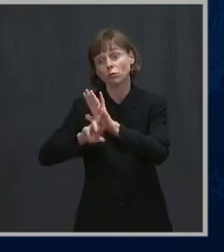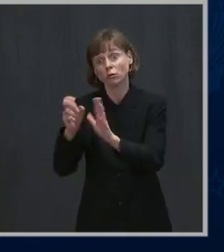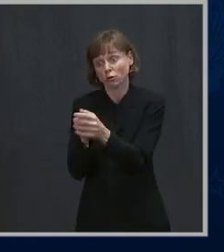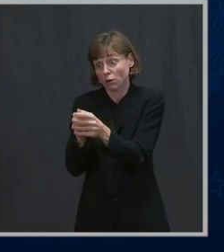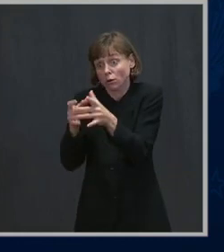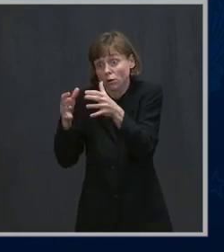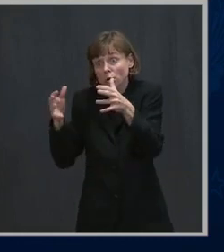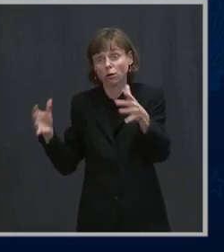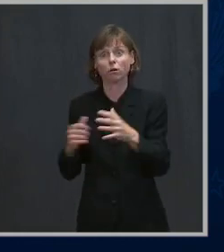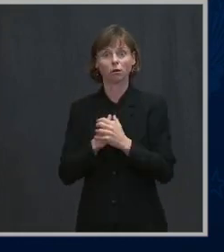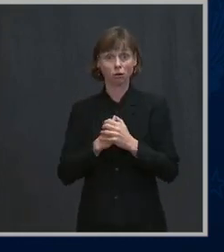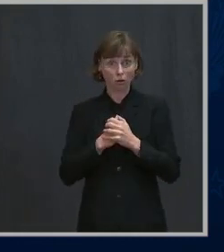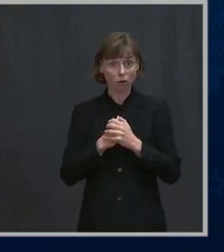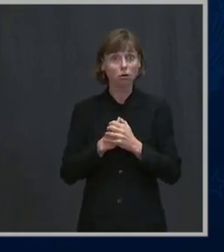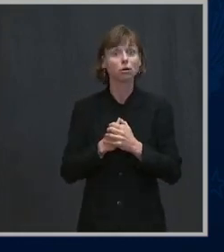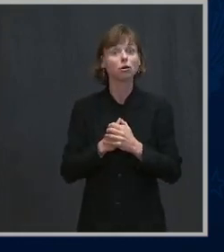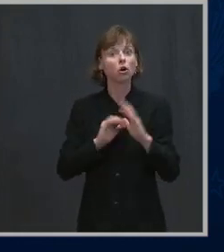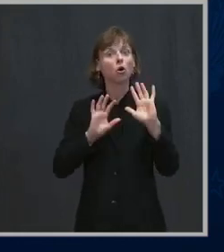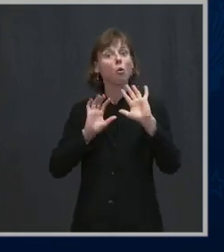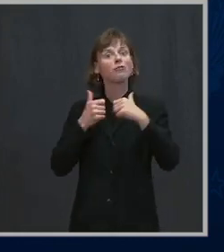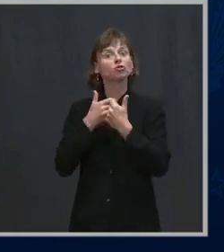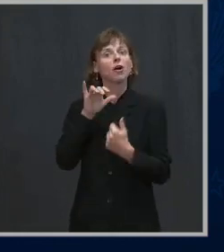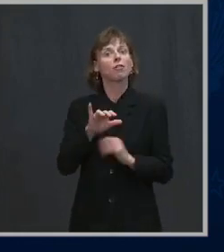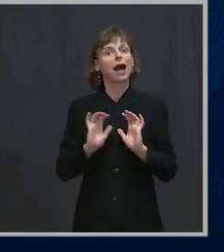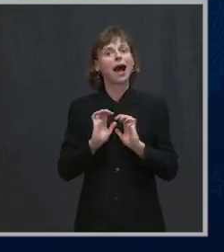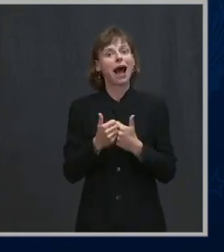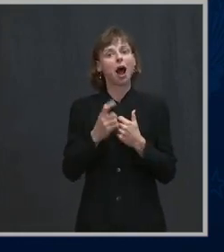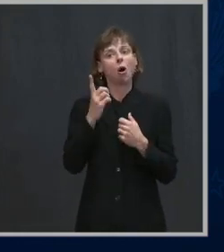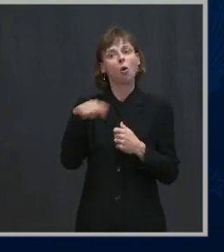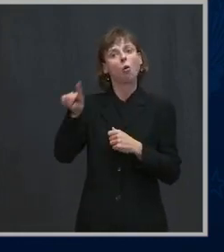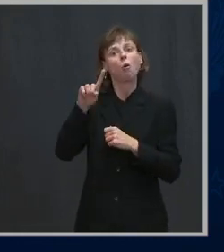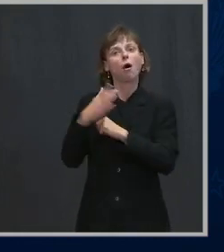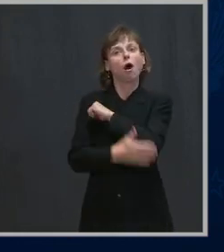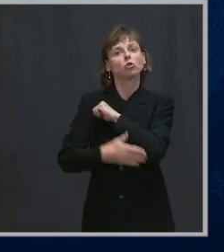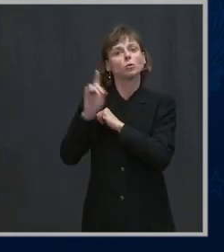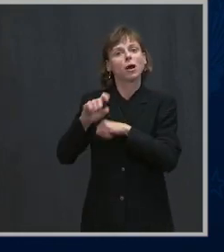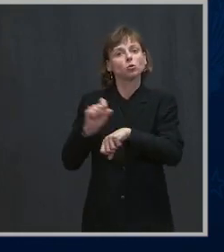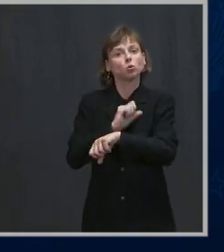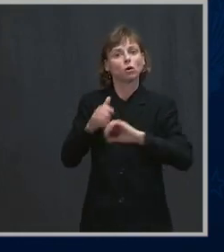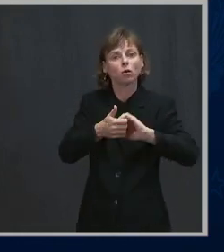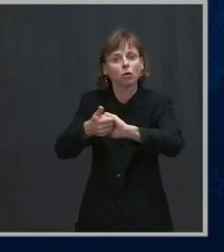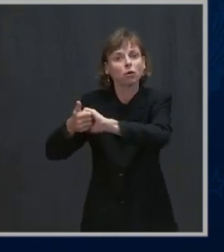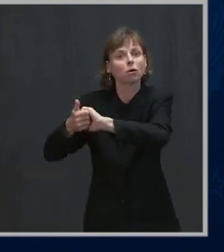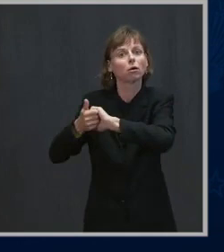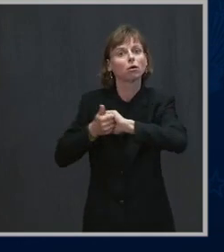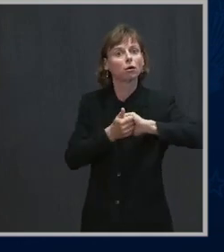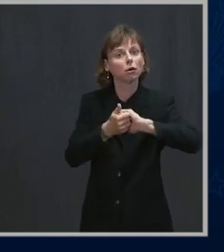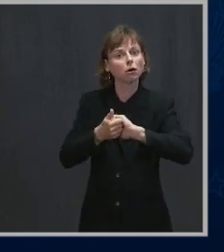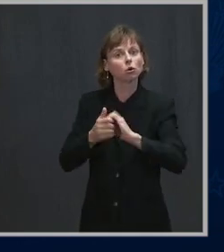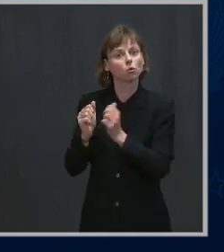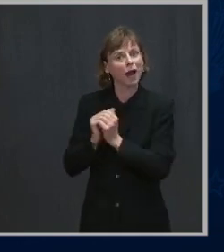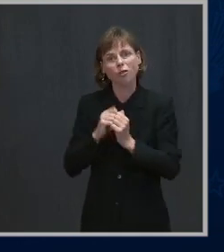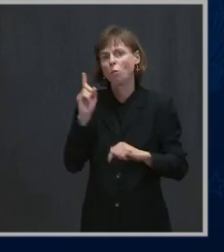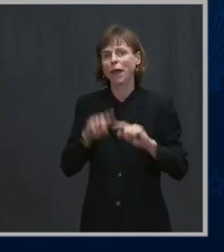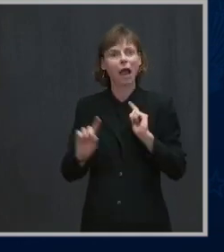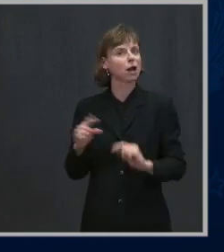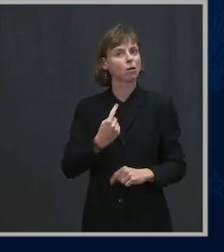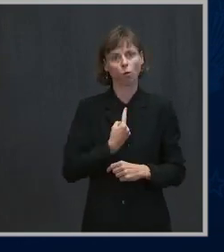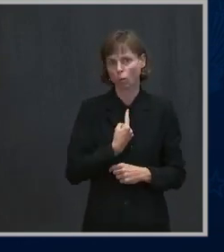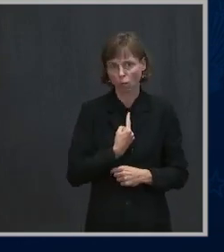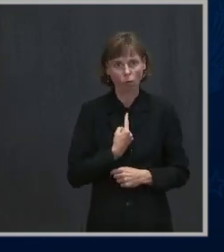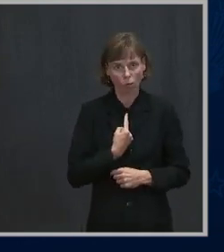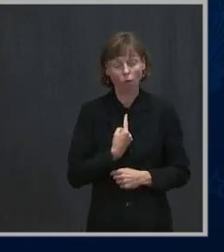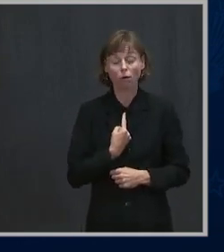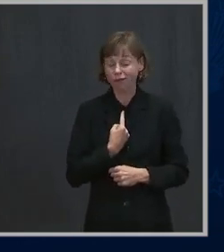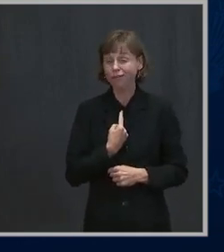will only to be solved by nations working together and in common we can't do it alone that must